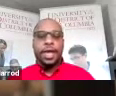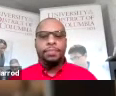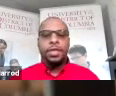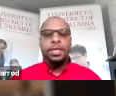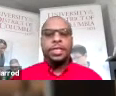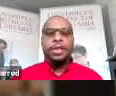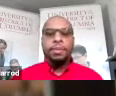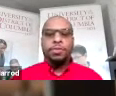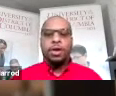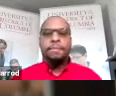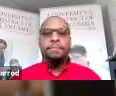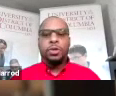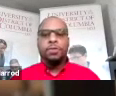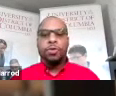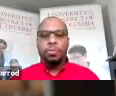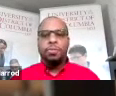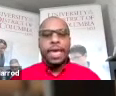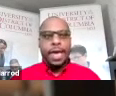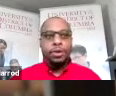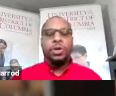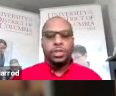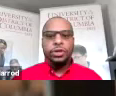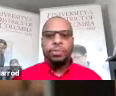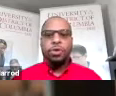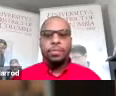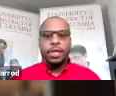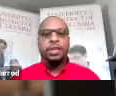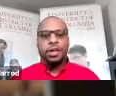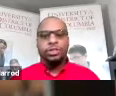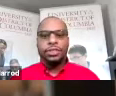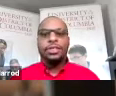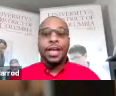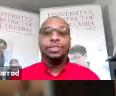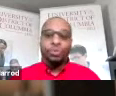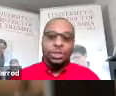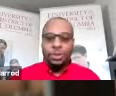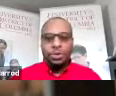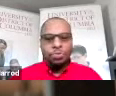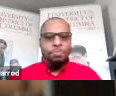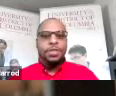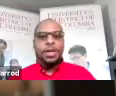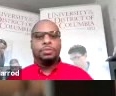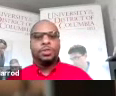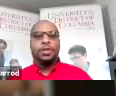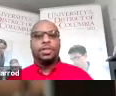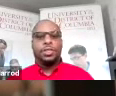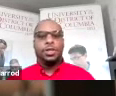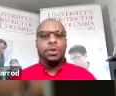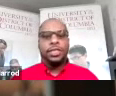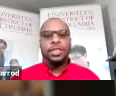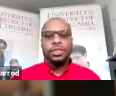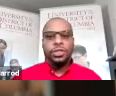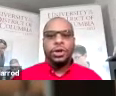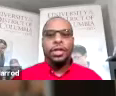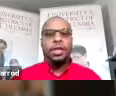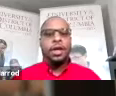we were recently named the number one most affordable mechanical engineering program in the country. So that is really, really cool. So if you're interested in going